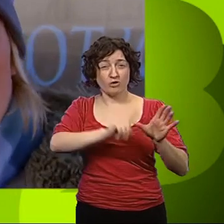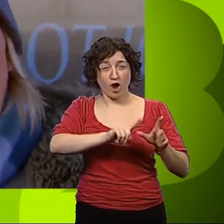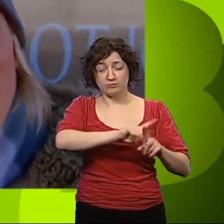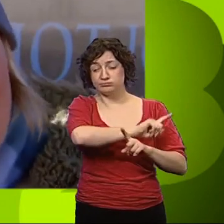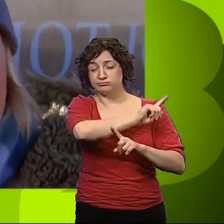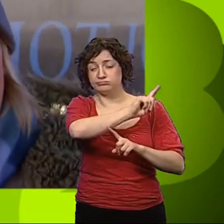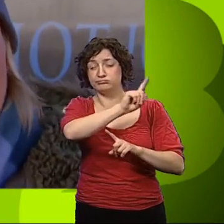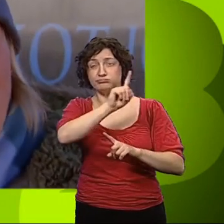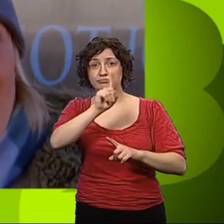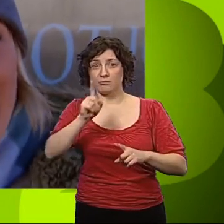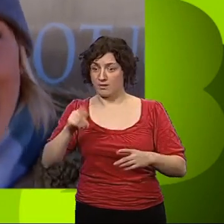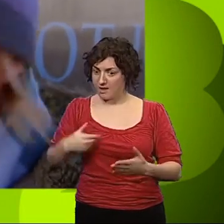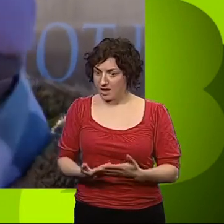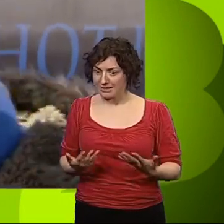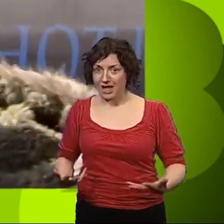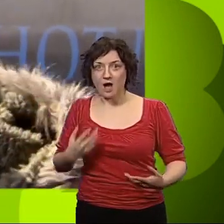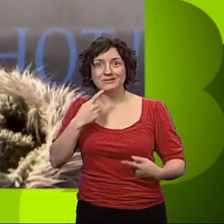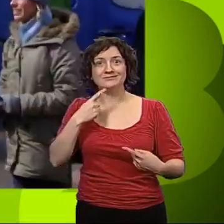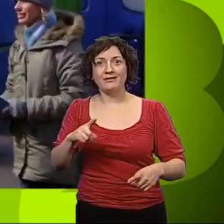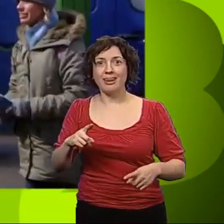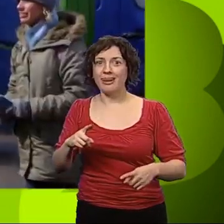for me to get another ticket from my day.